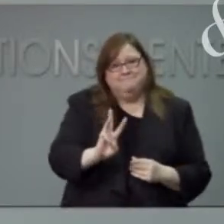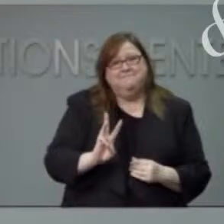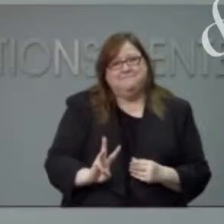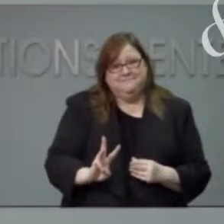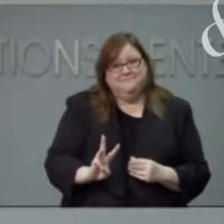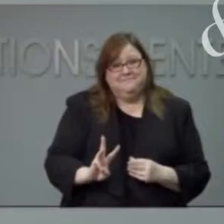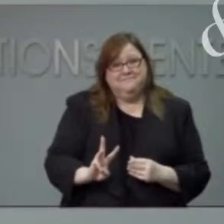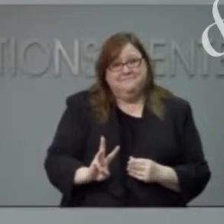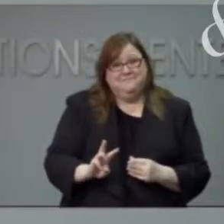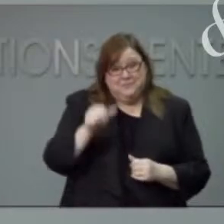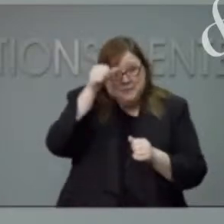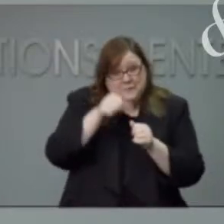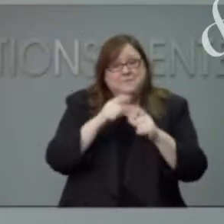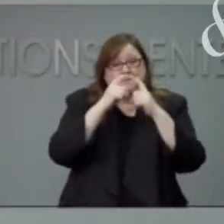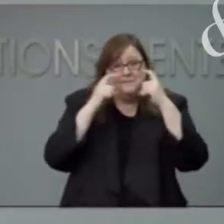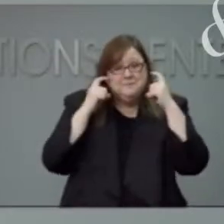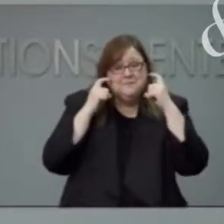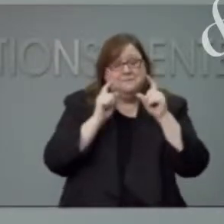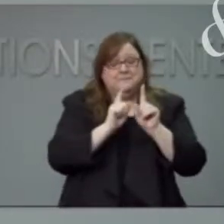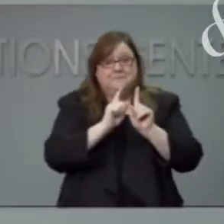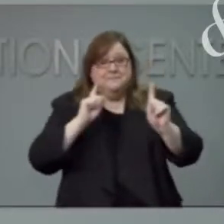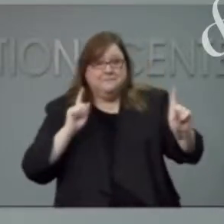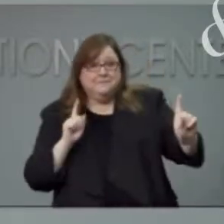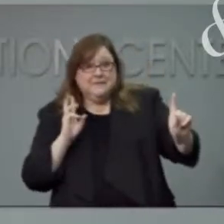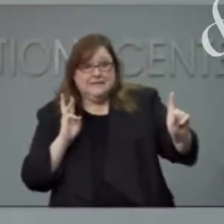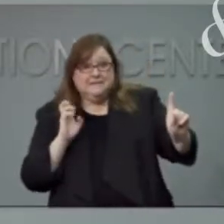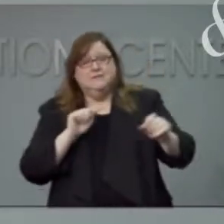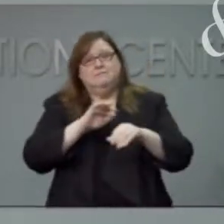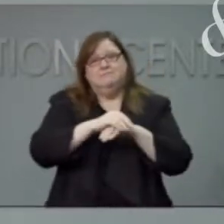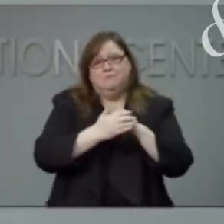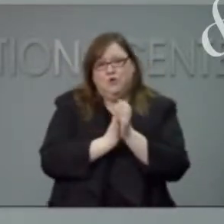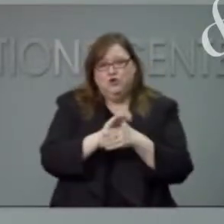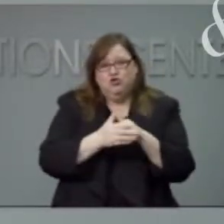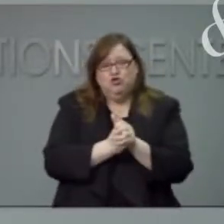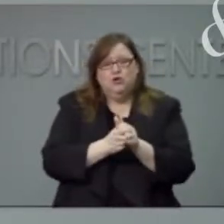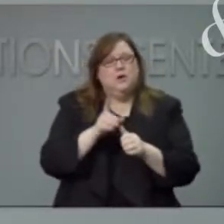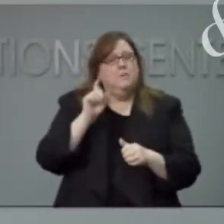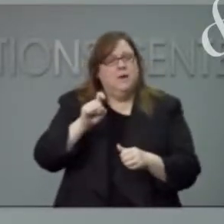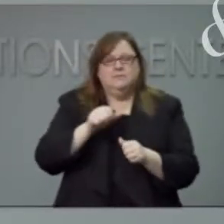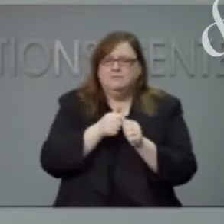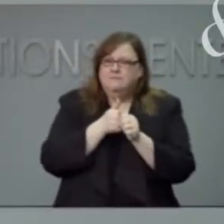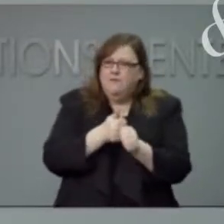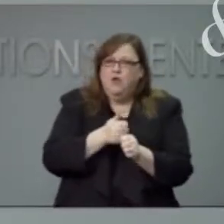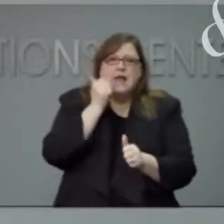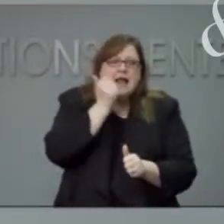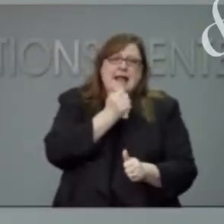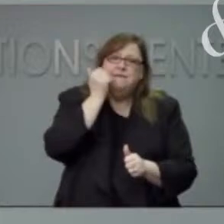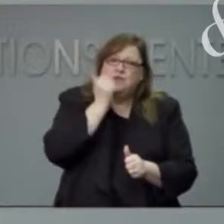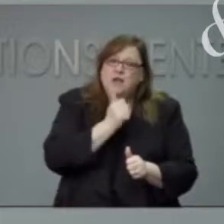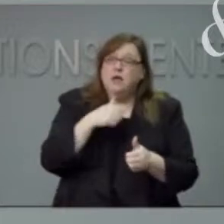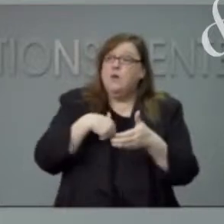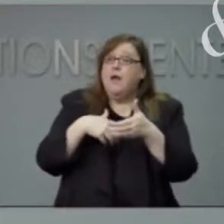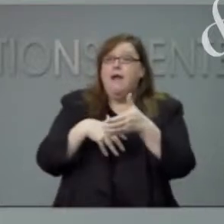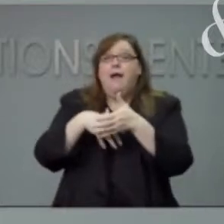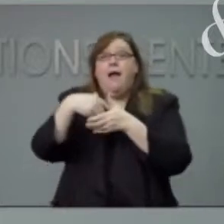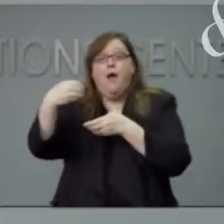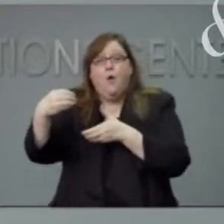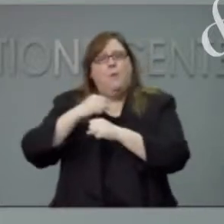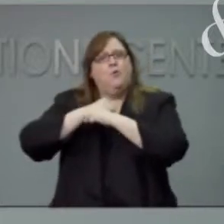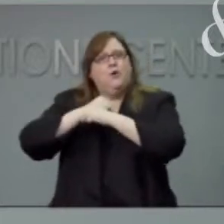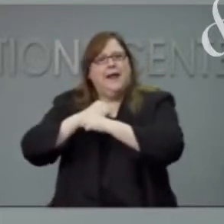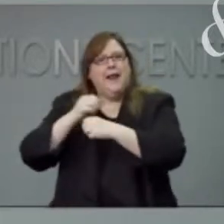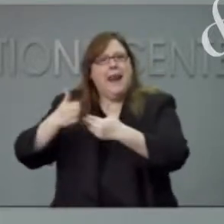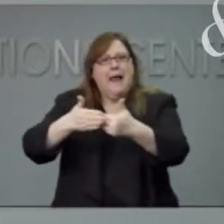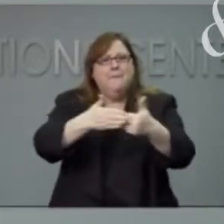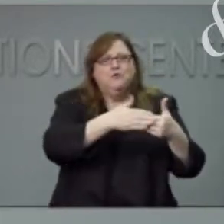every single time we leave the house, so we can protect our friends and neighbors and keep virus levels low. As people move around more,